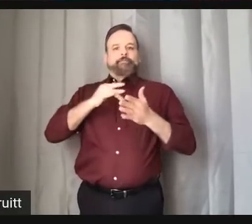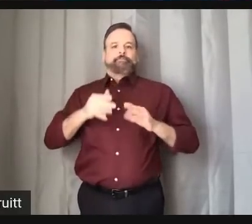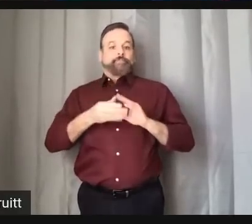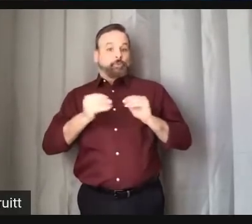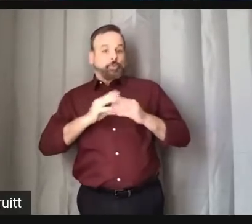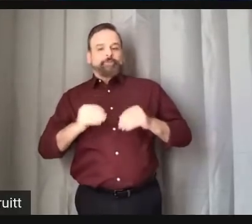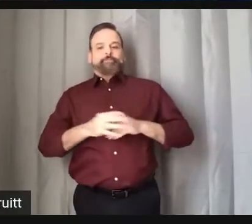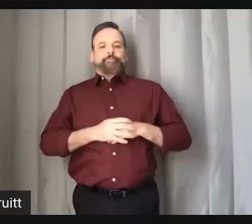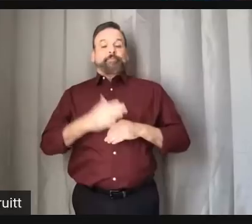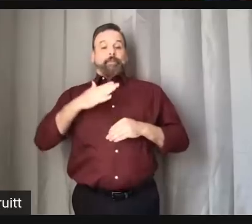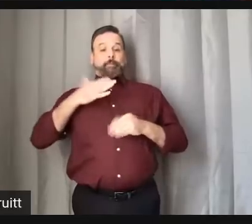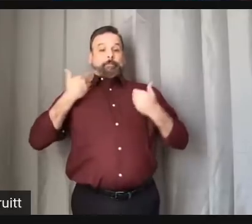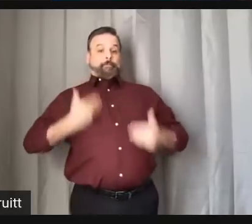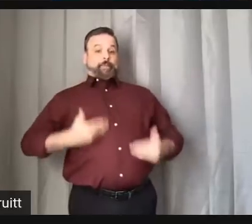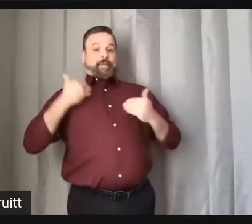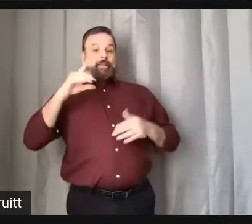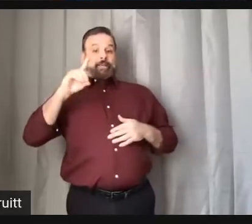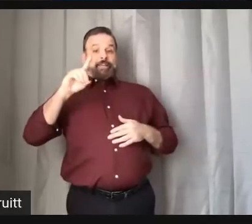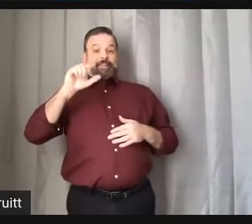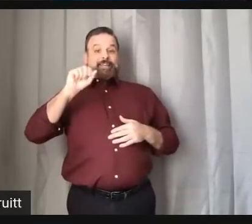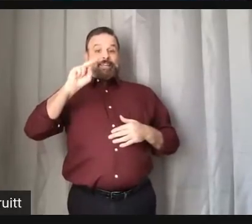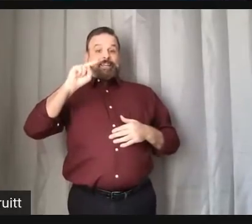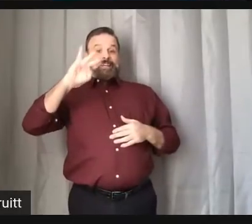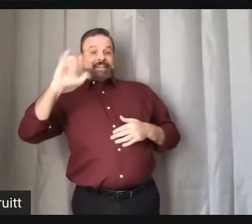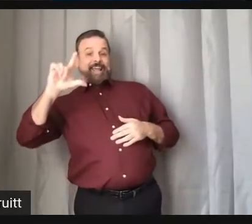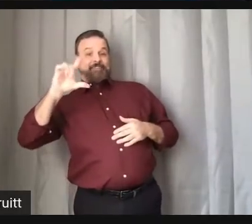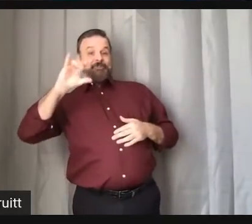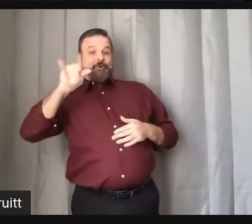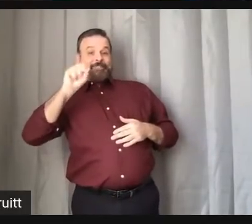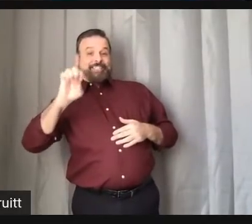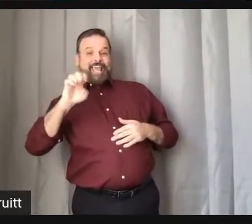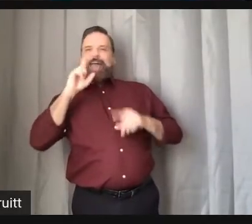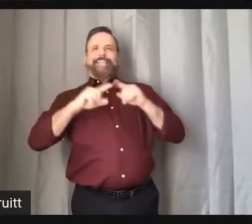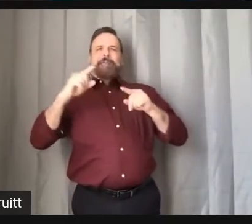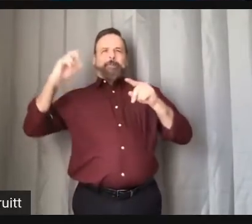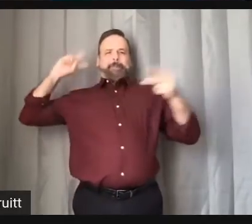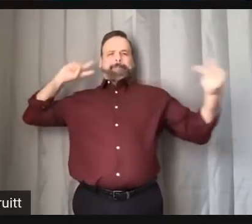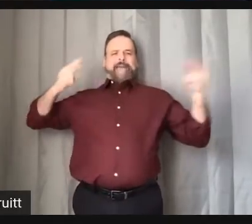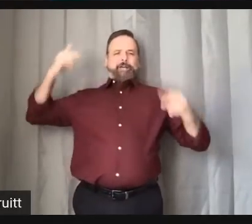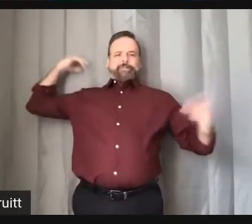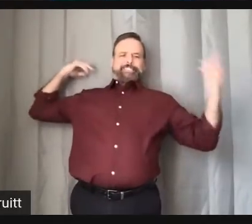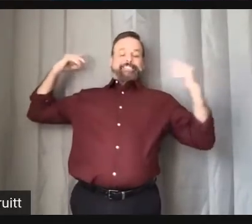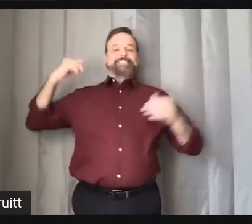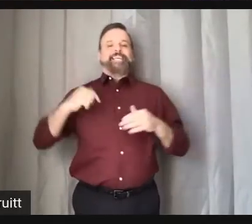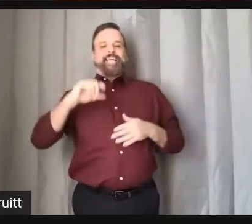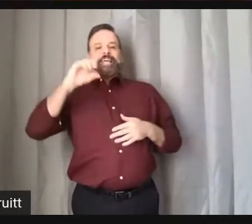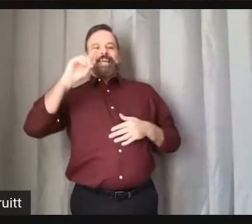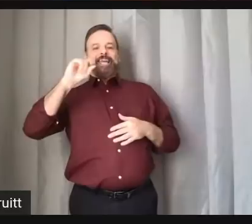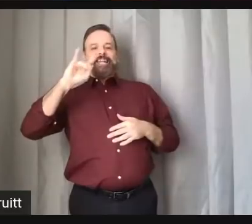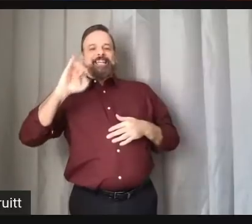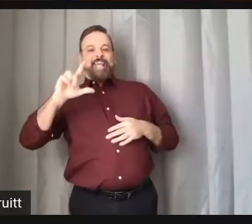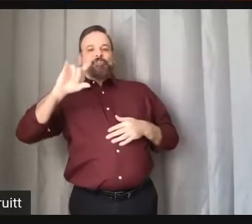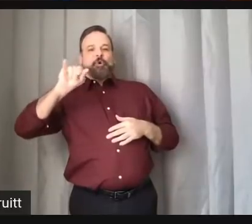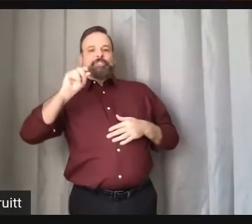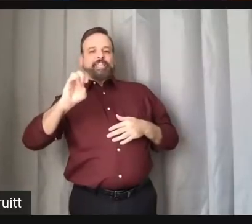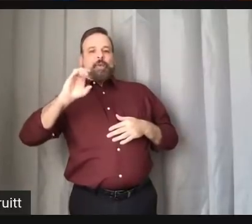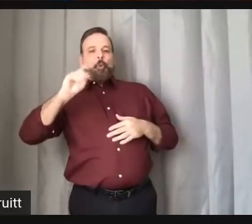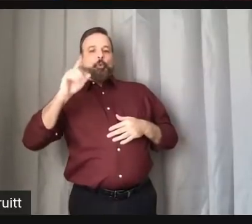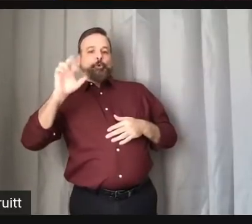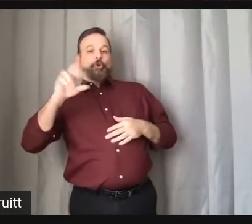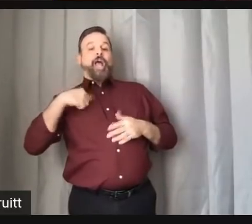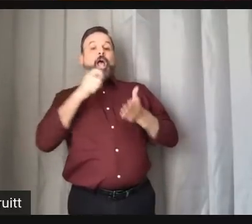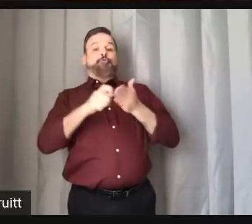My name is Daniel Jose. I can't do this backwards. My name is Daniel Jose Older, and I wrote DACTYL HILL SQUAD, which is a